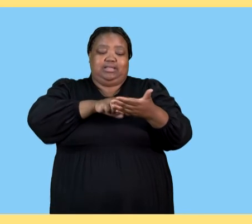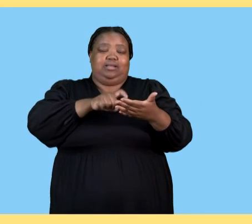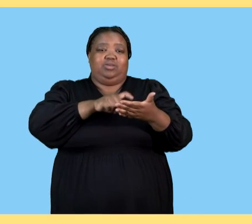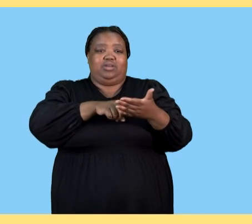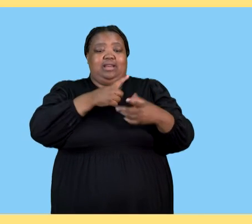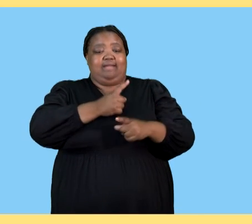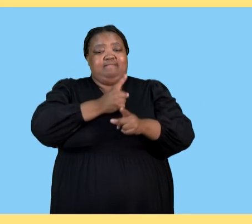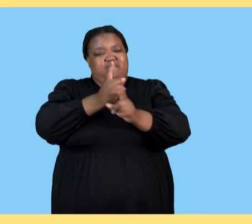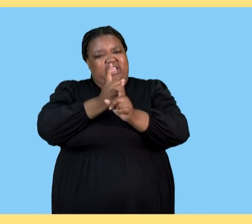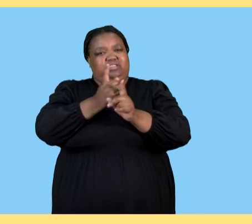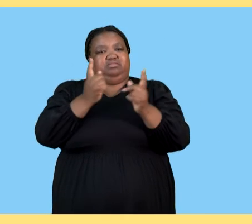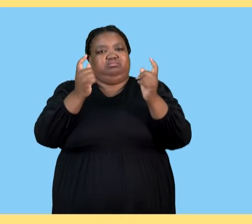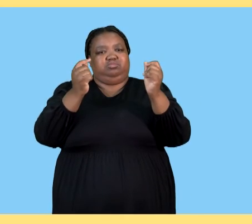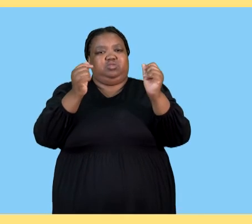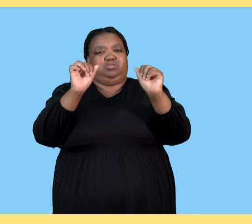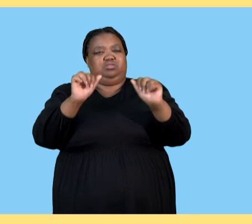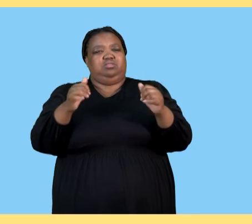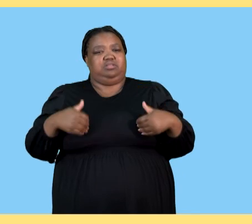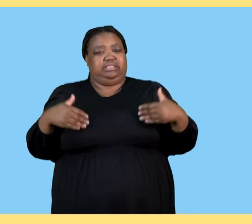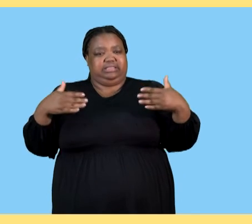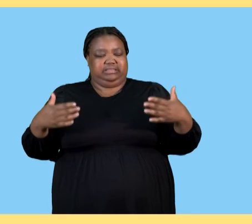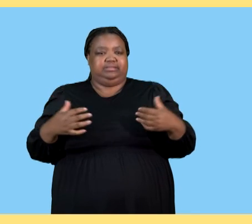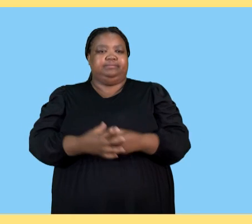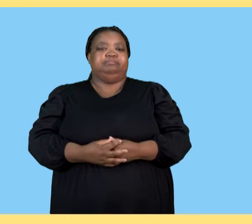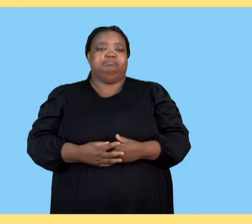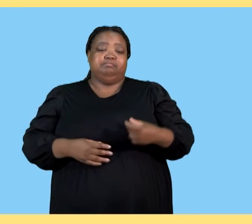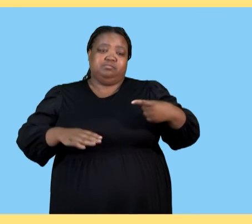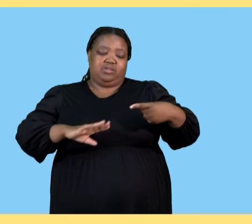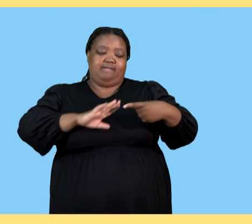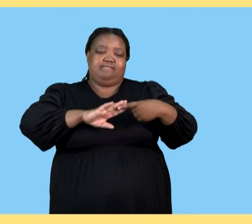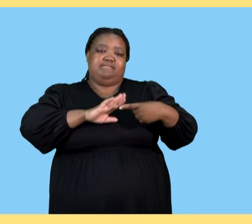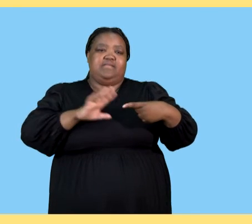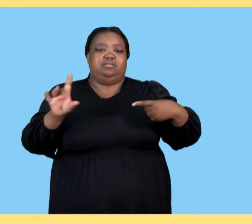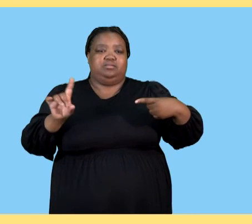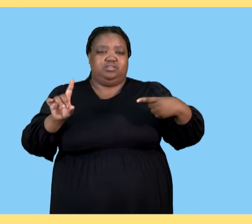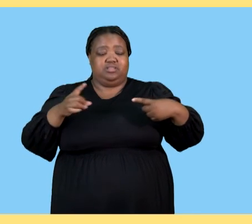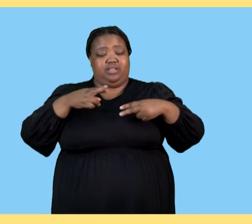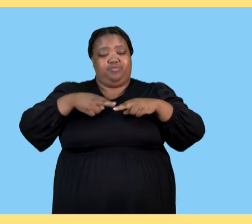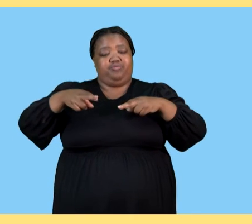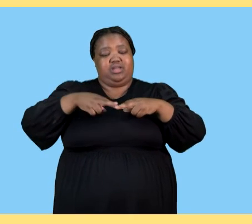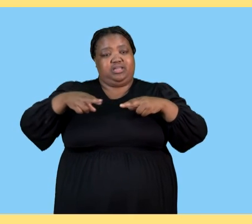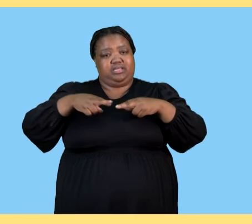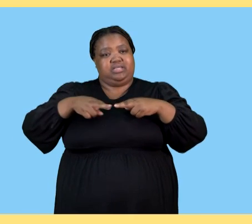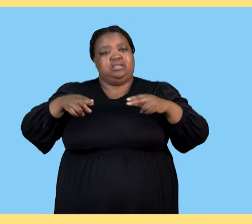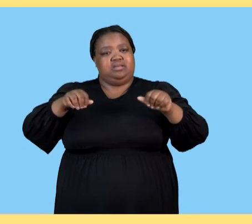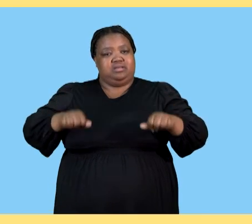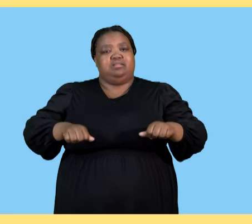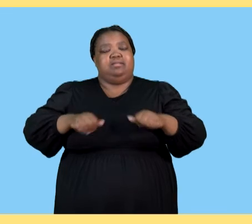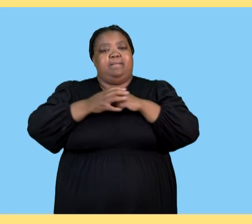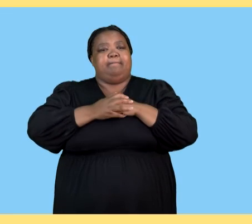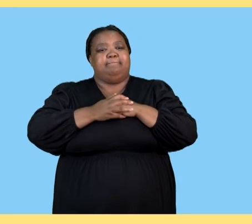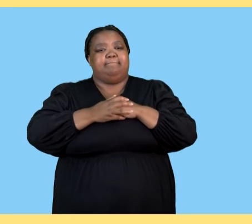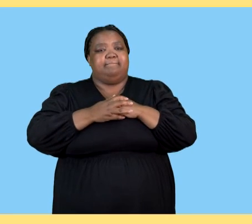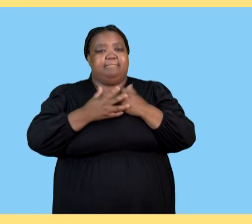calculate the fixed cost. Let us therefore begin. The first one that we're going to have is